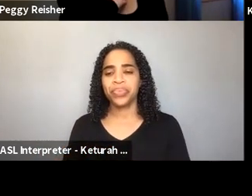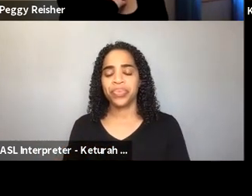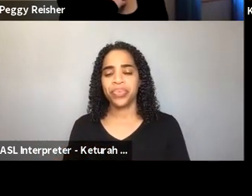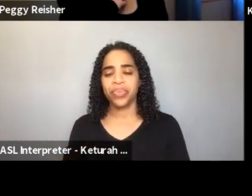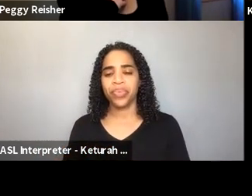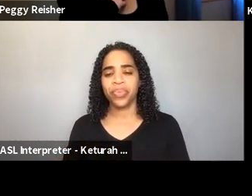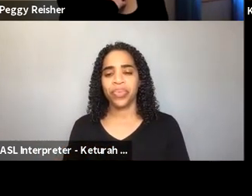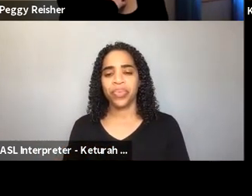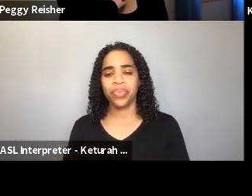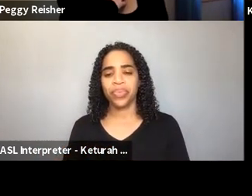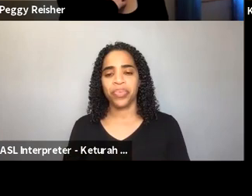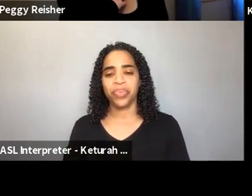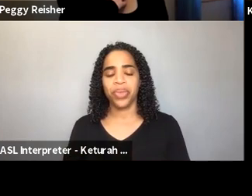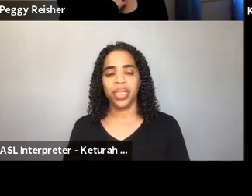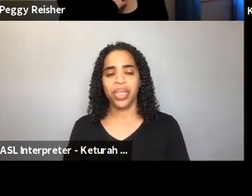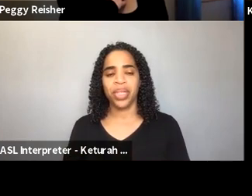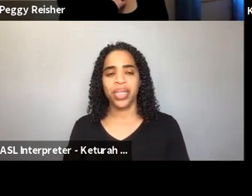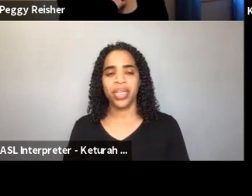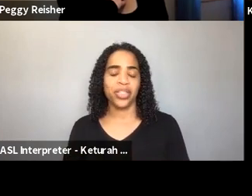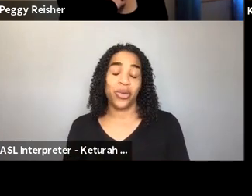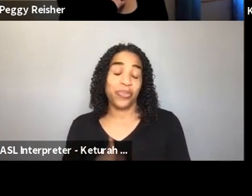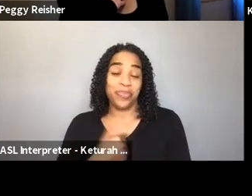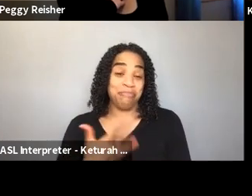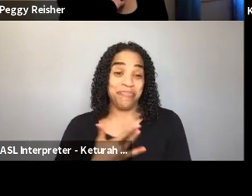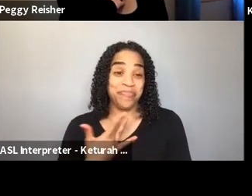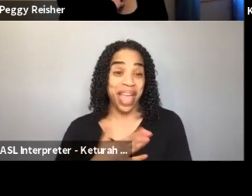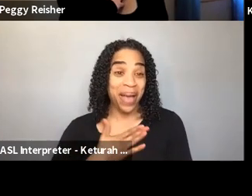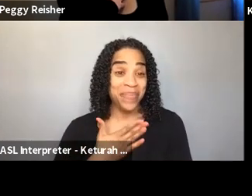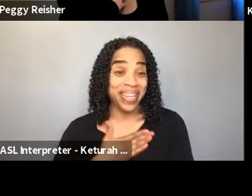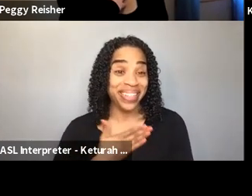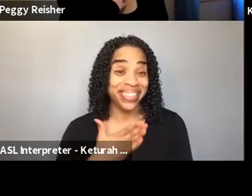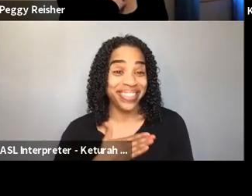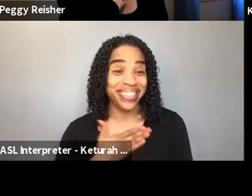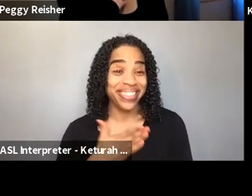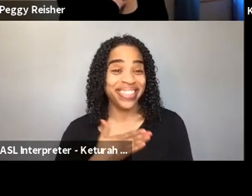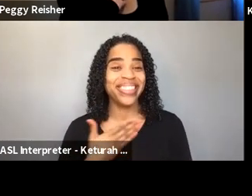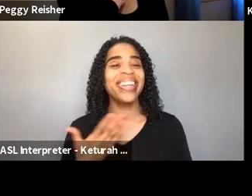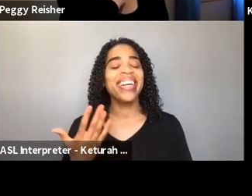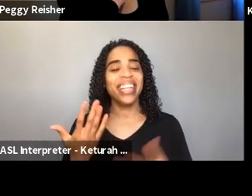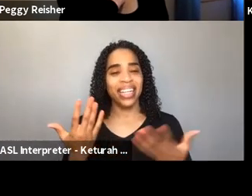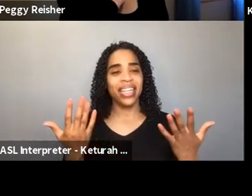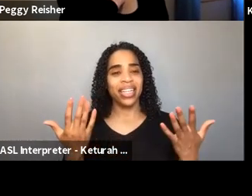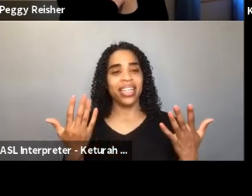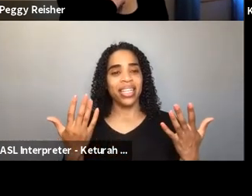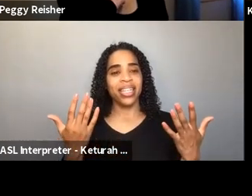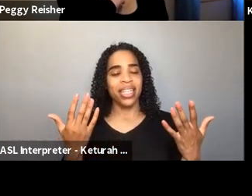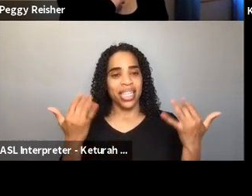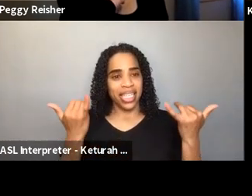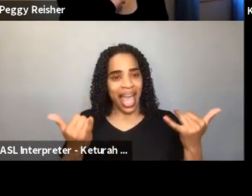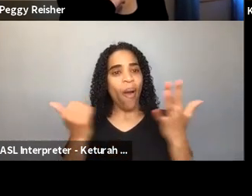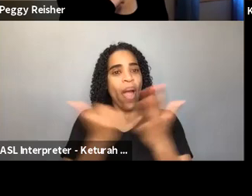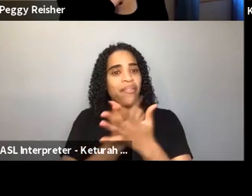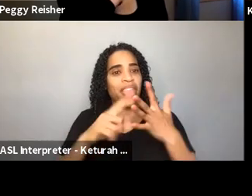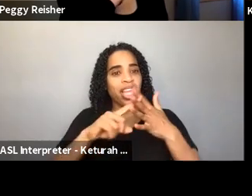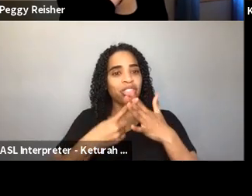And so it's just really a pleasure to see this start to come